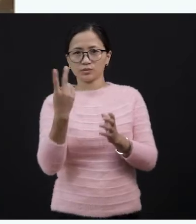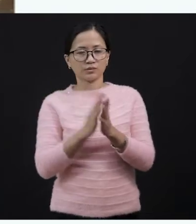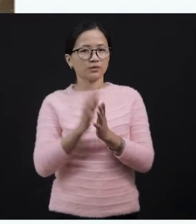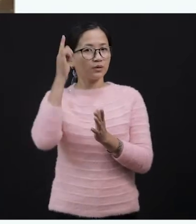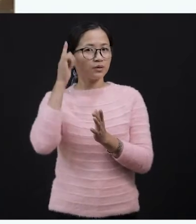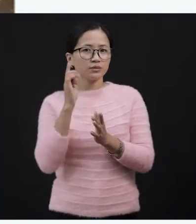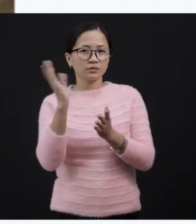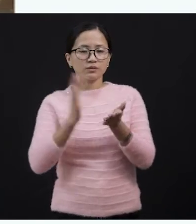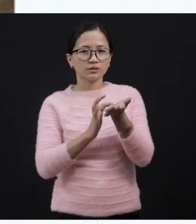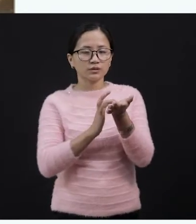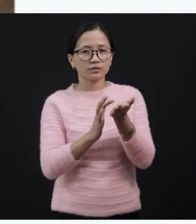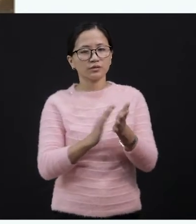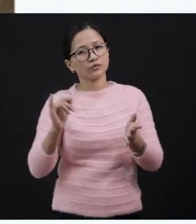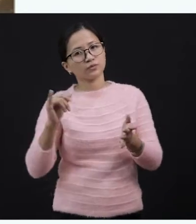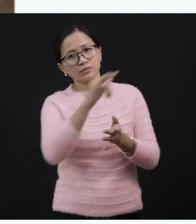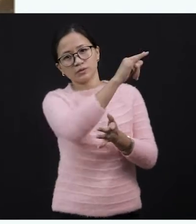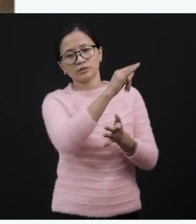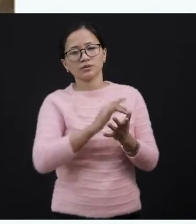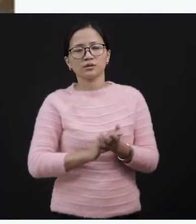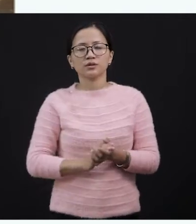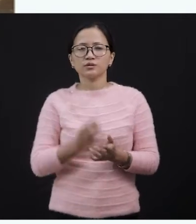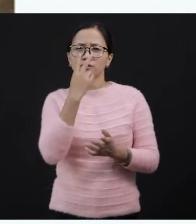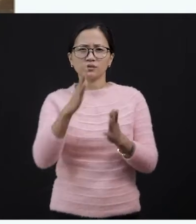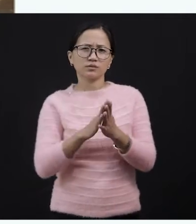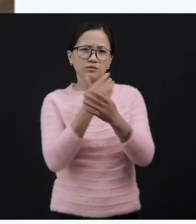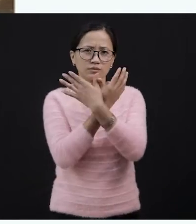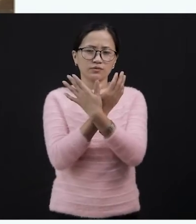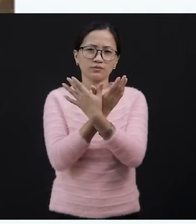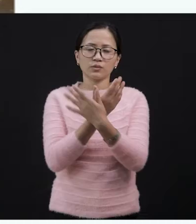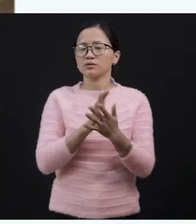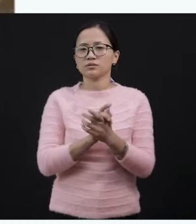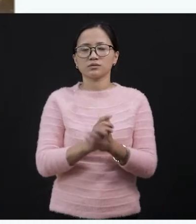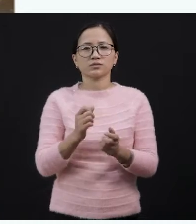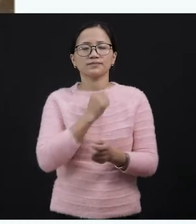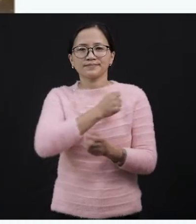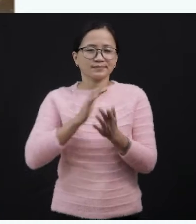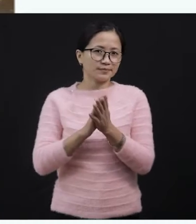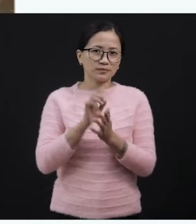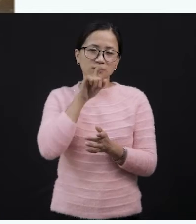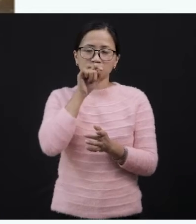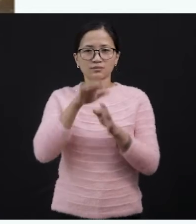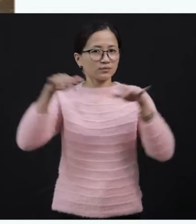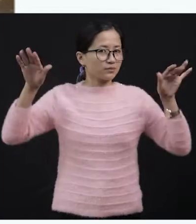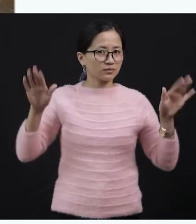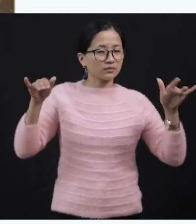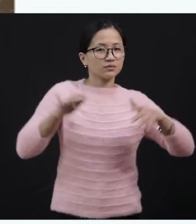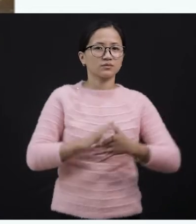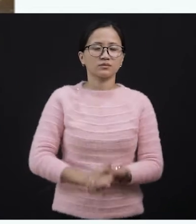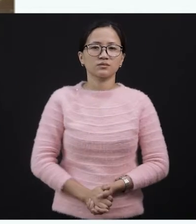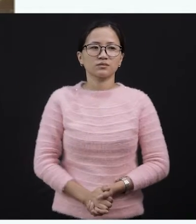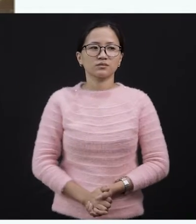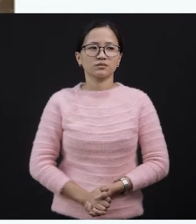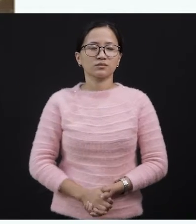Now we also get to see the shadows of birds, right? So students, now